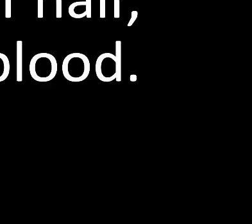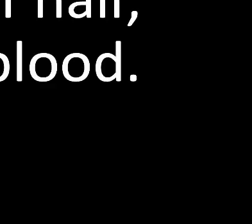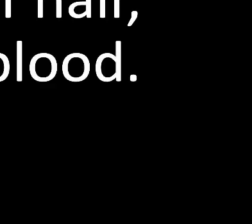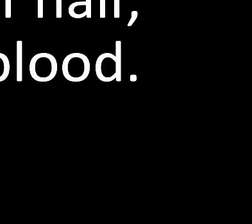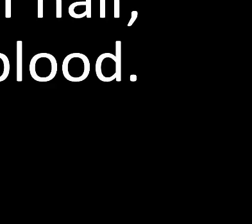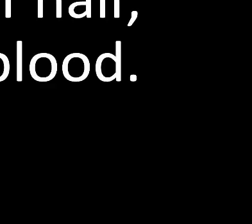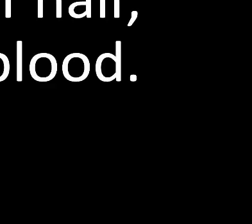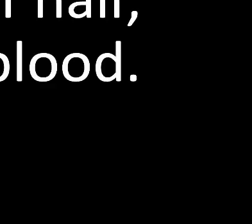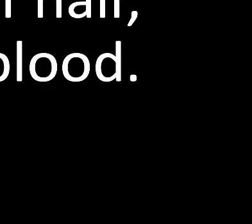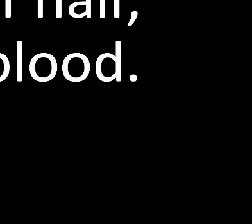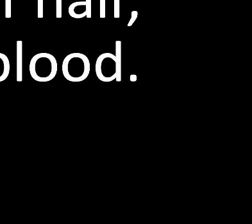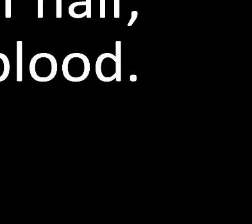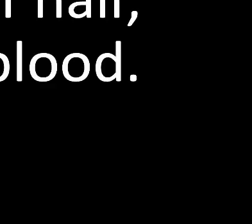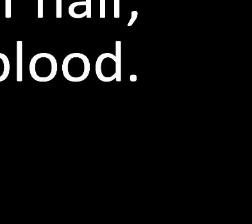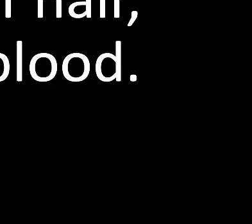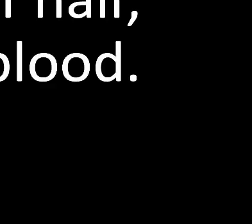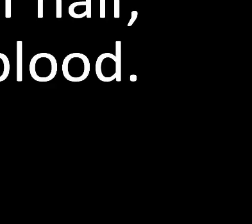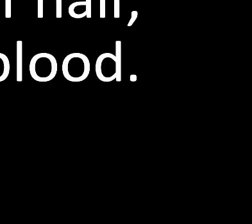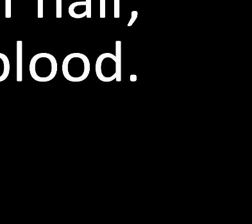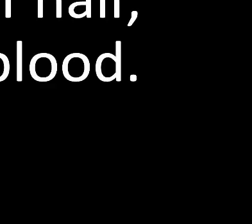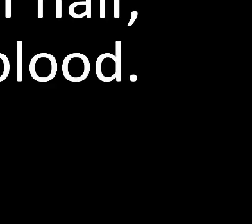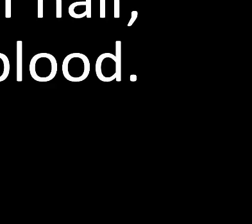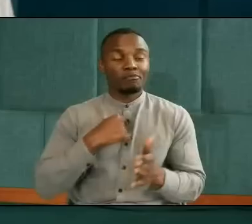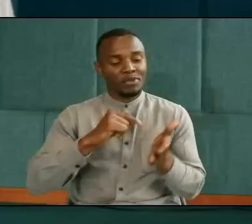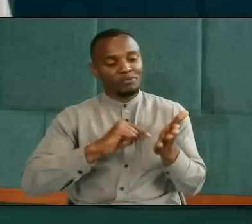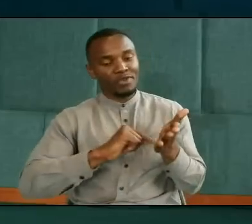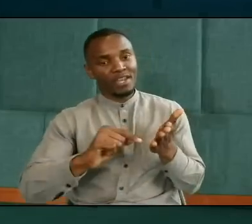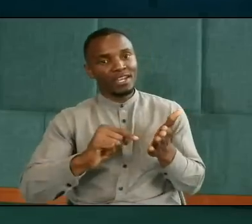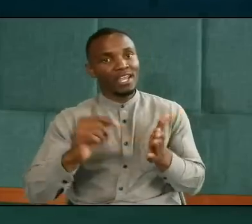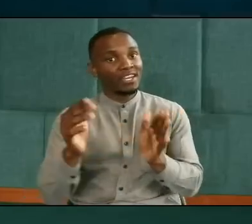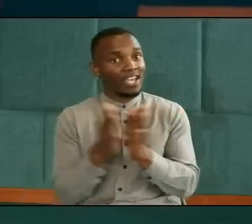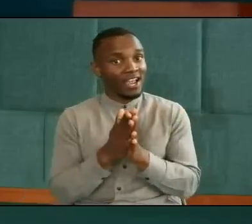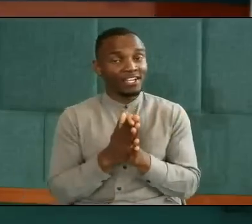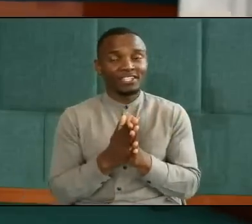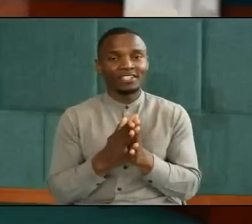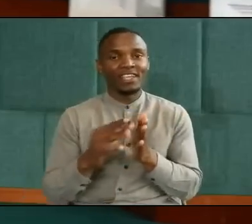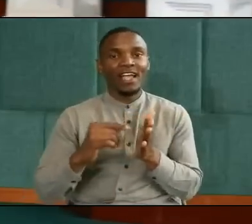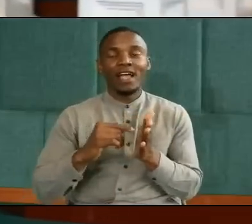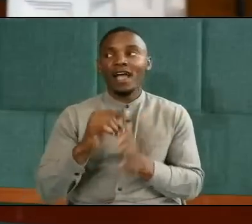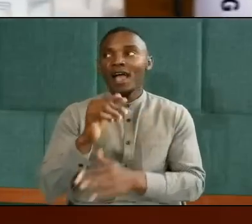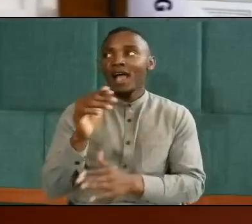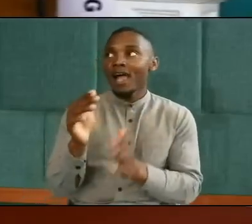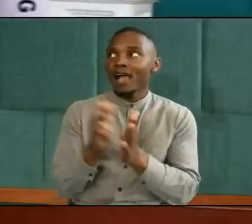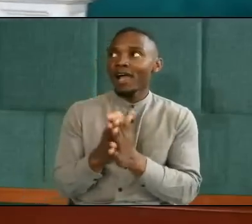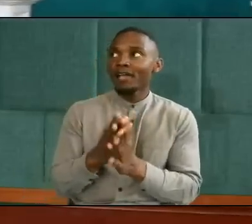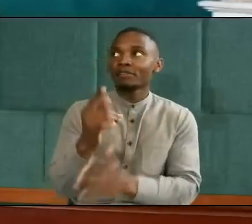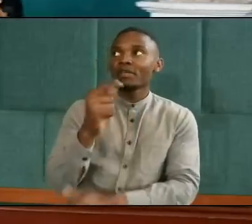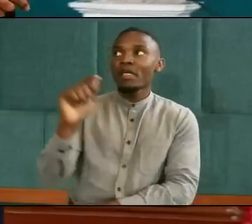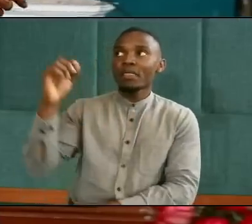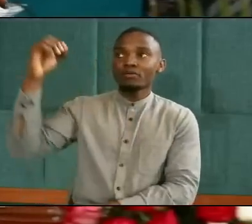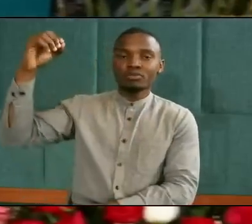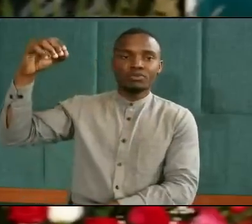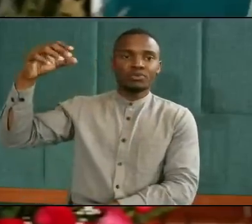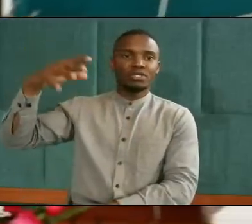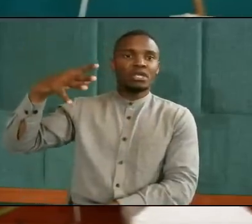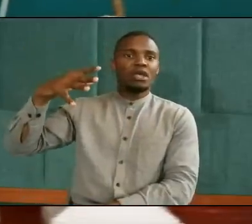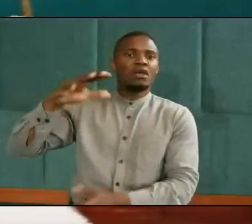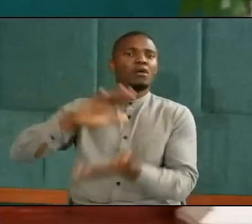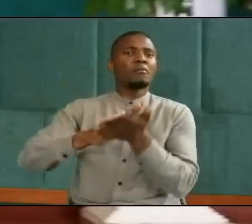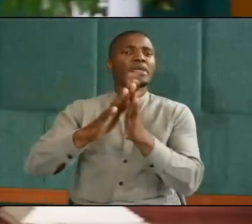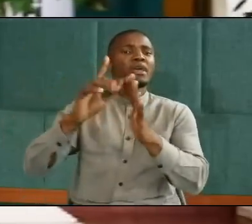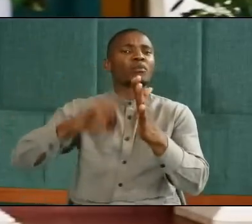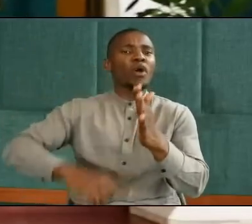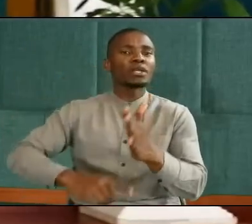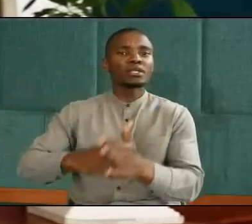earthquake, and I underline the word and the sun became